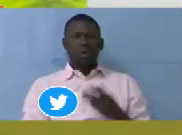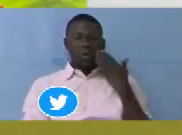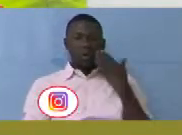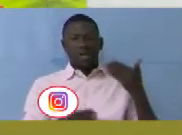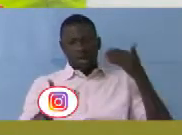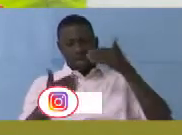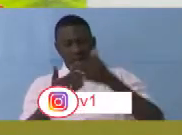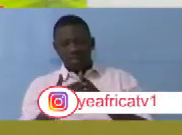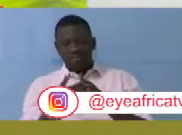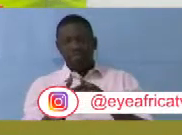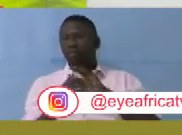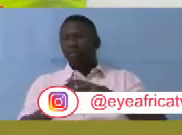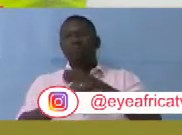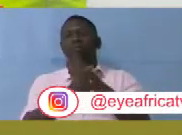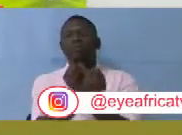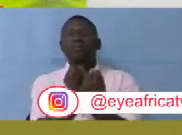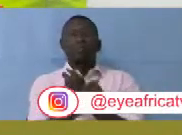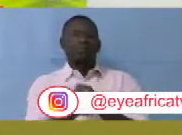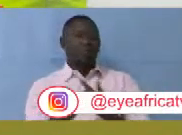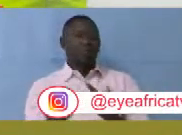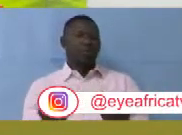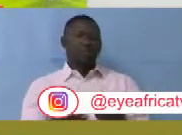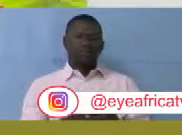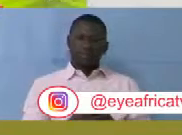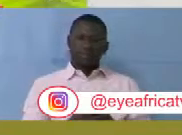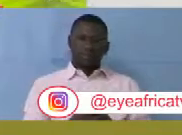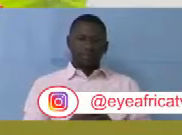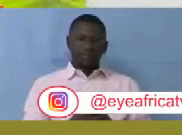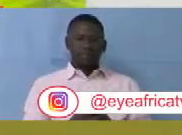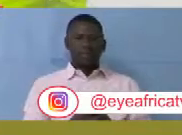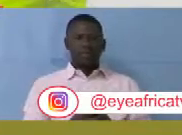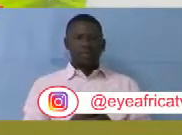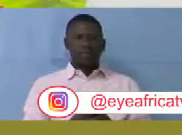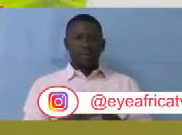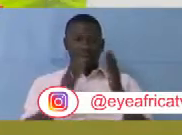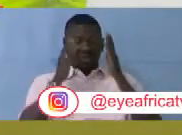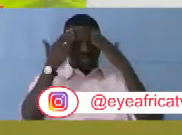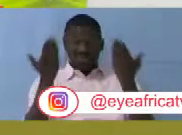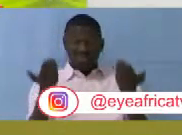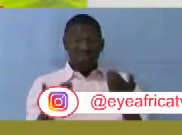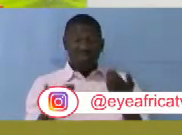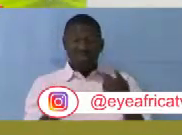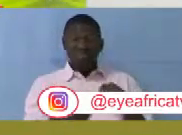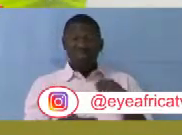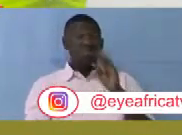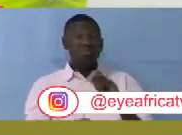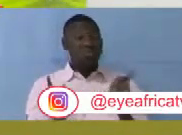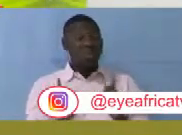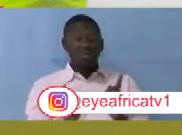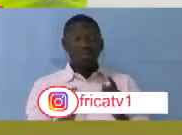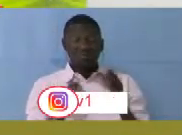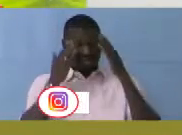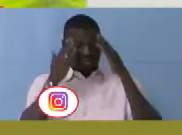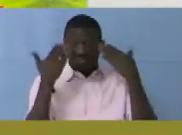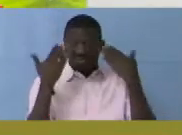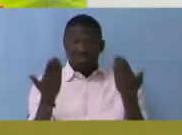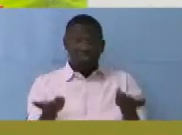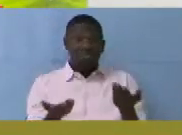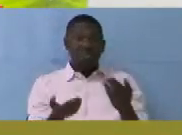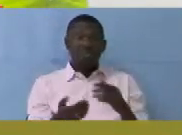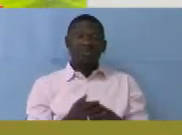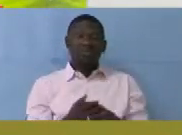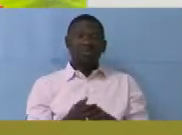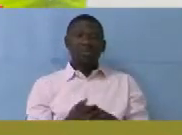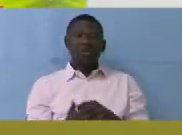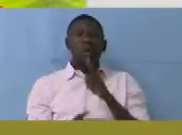Yamuta. I don't know for what. Malo muna na yamuta de. So, who arrested you? Yamala